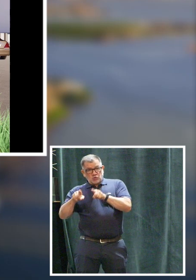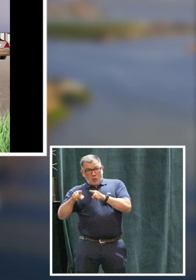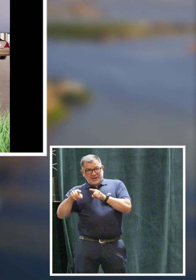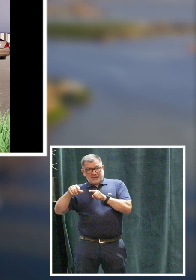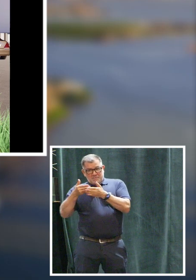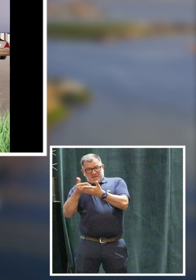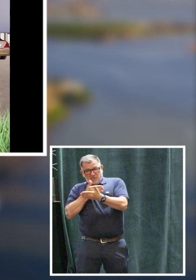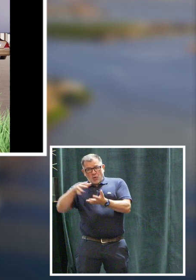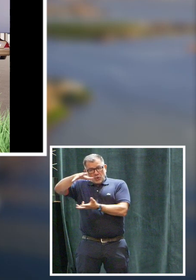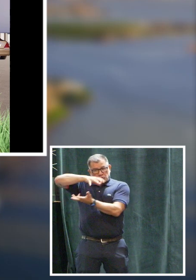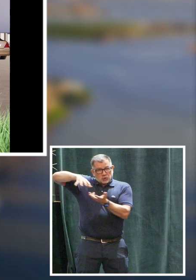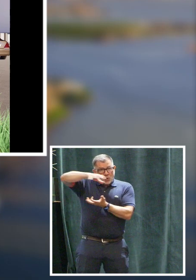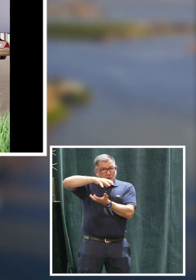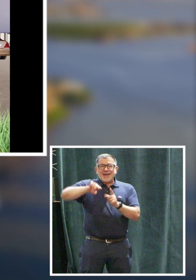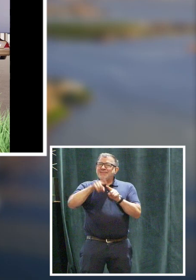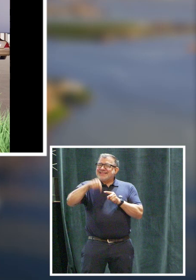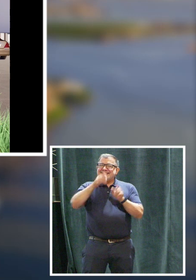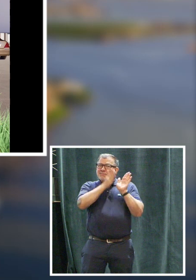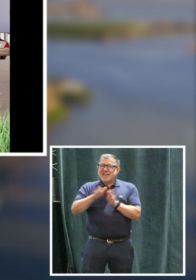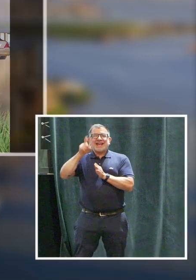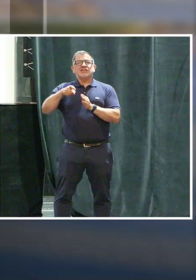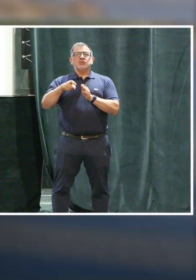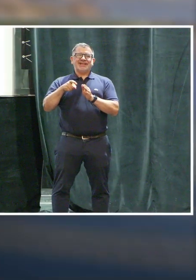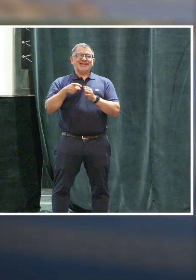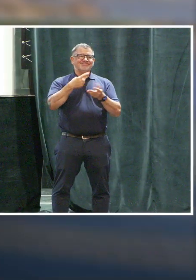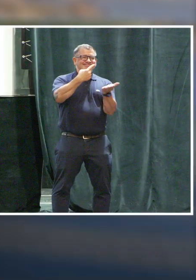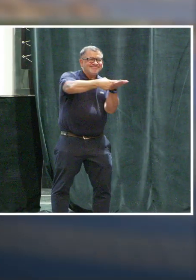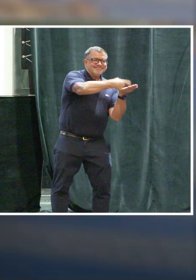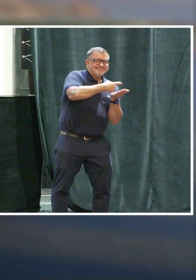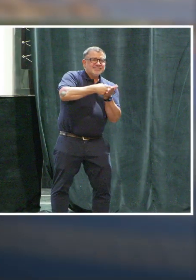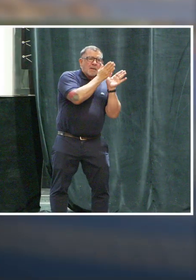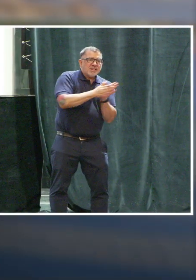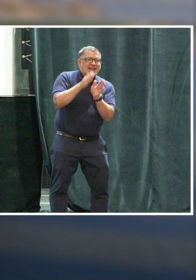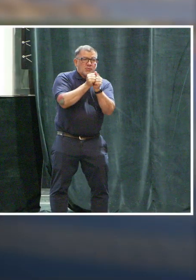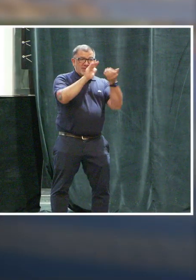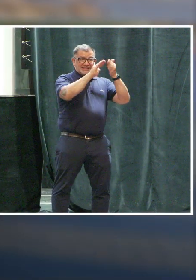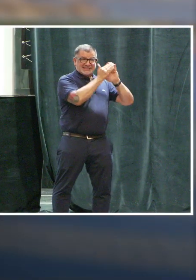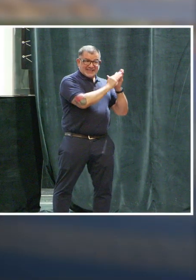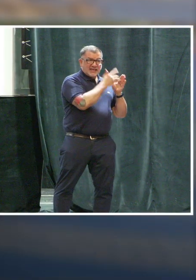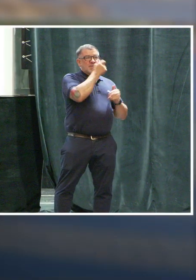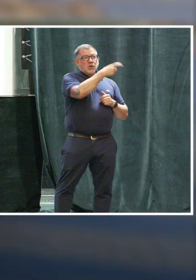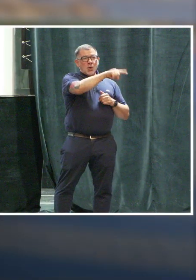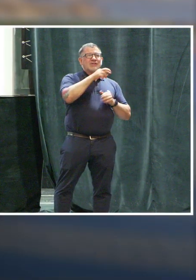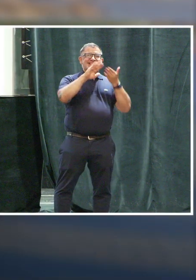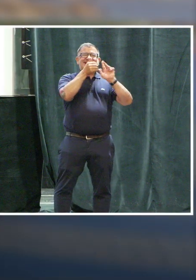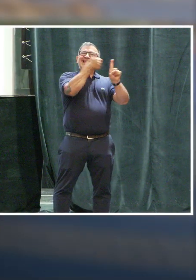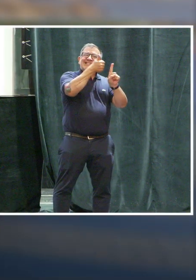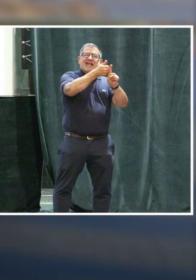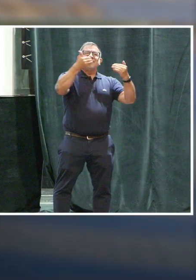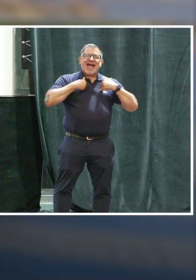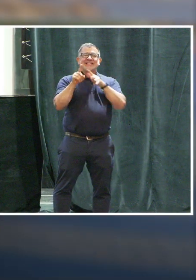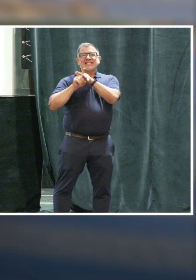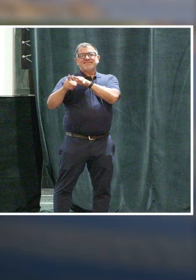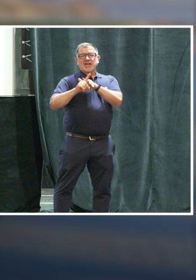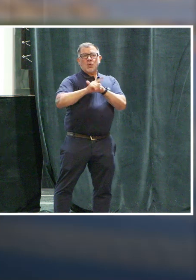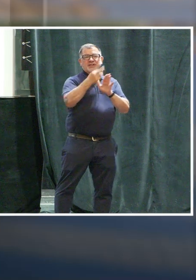again, this plan has to be coordinated with the city, because it may be the case that the city has evacuation rules at this point. So there's a lot going